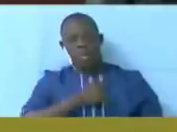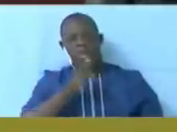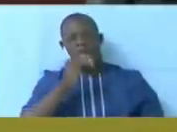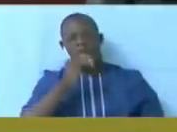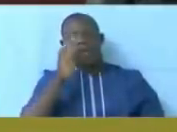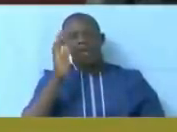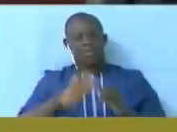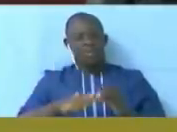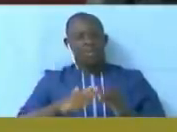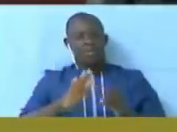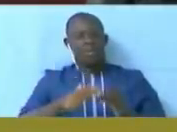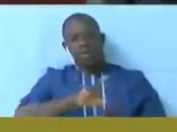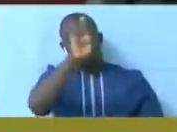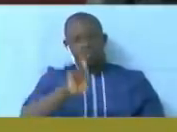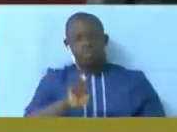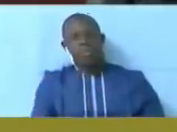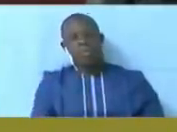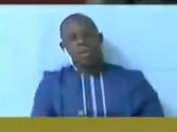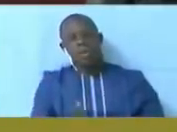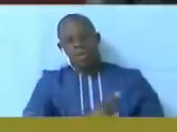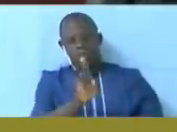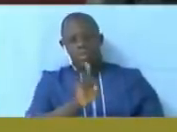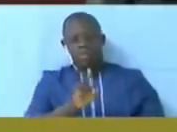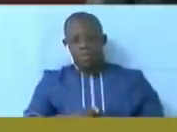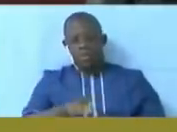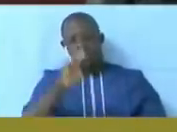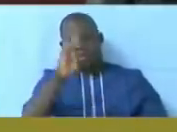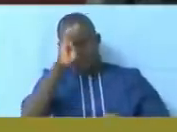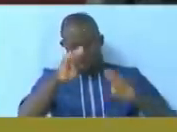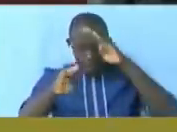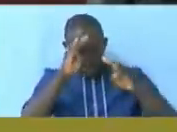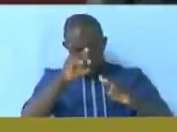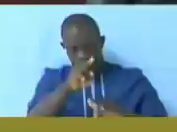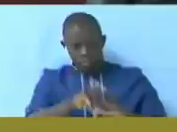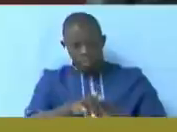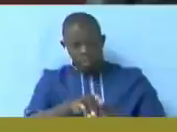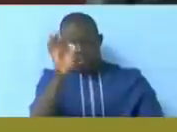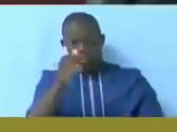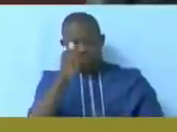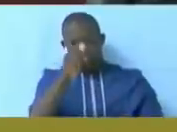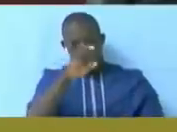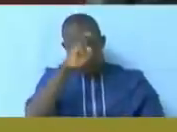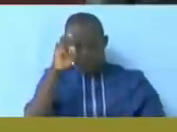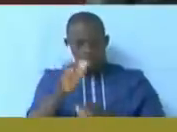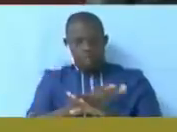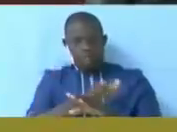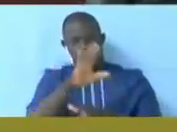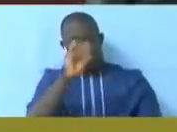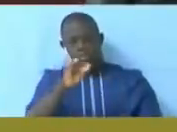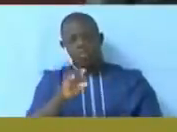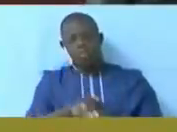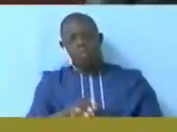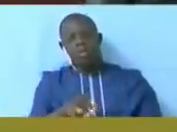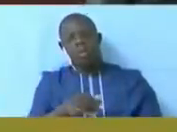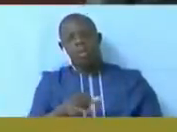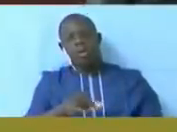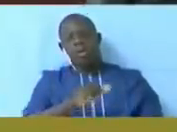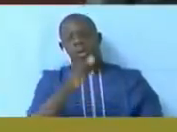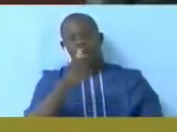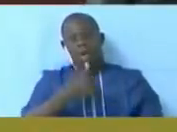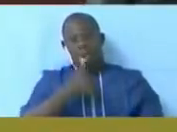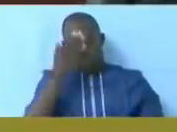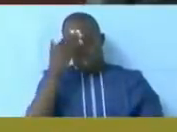We've all commended you for your excellent work. And I know Imam has asked you a very funny question.